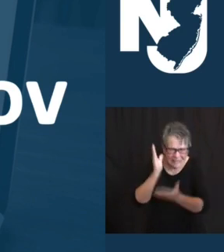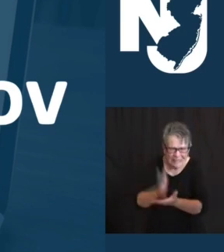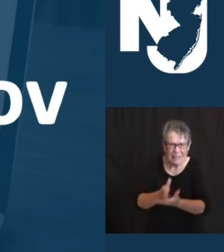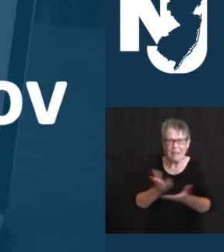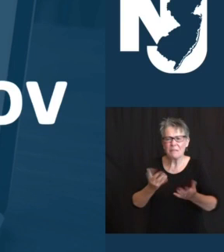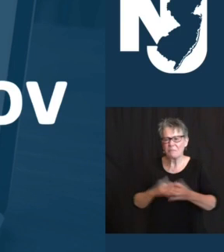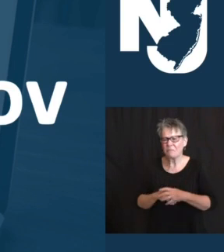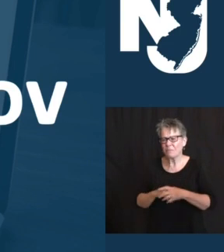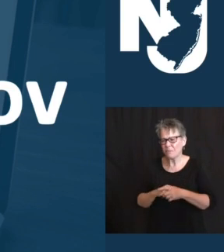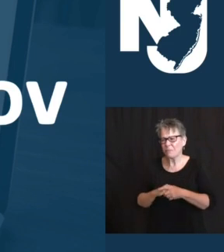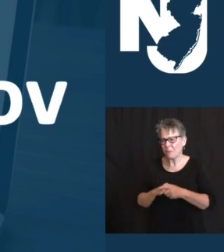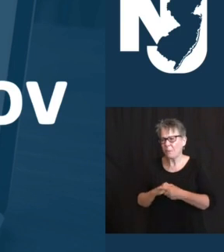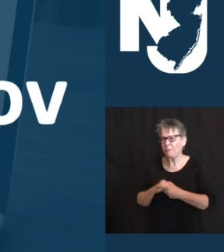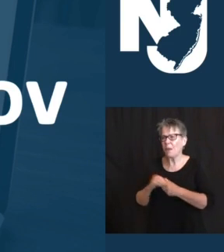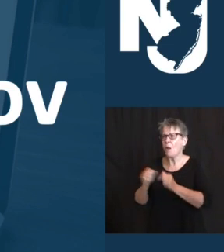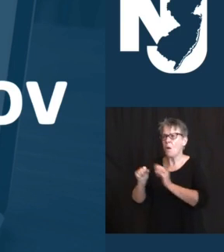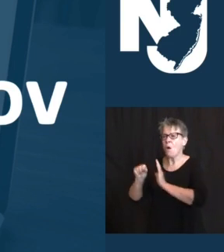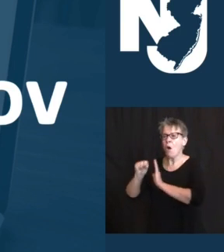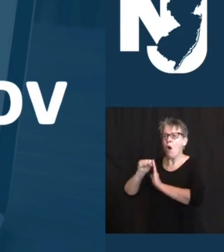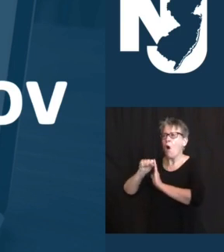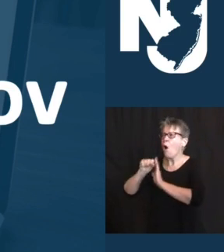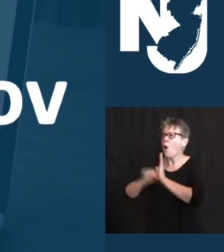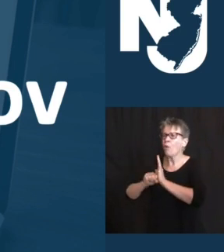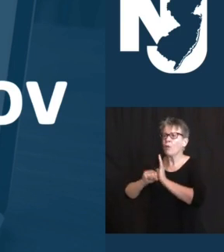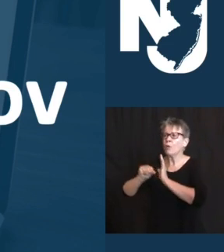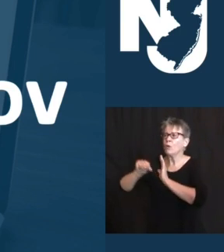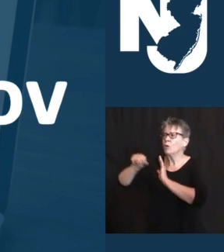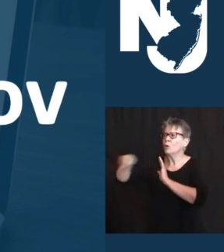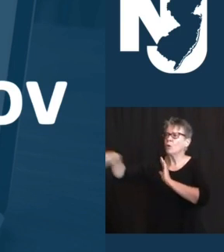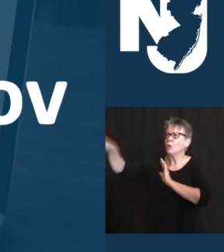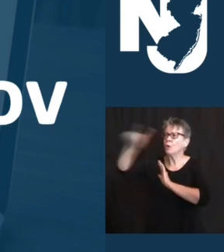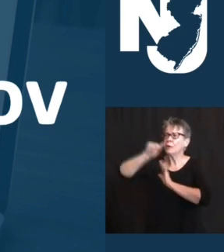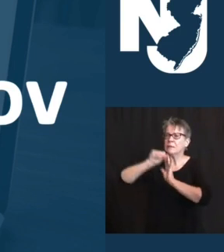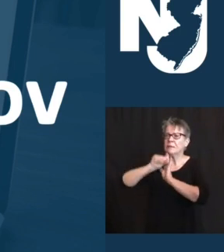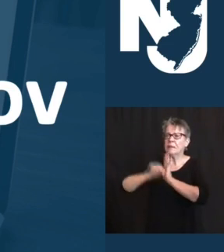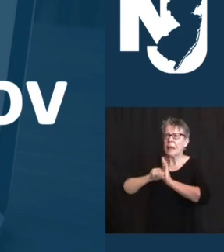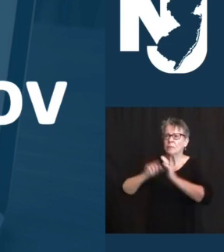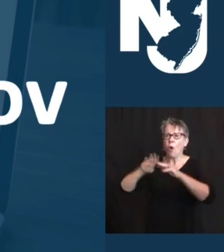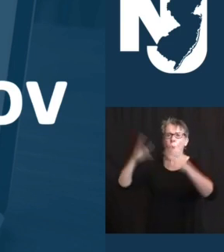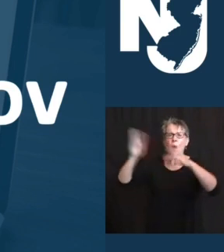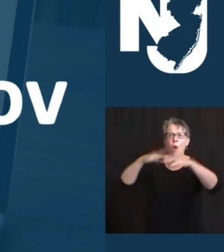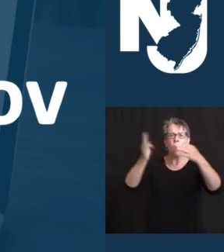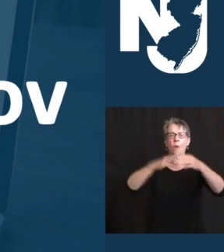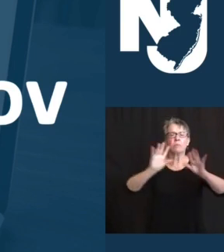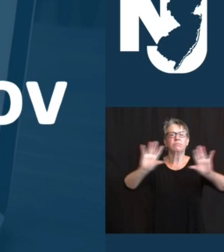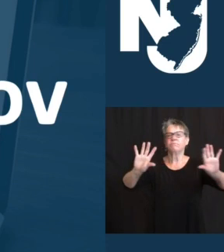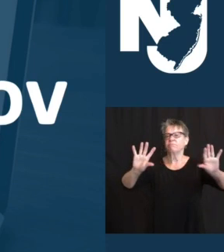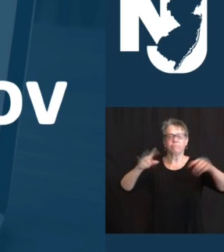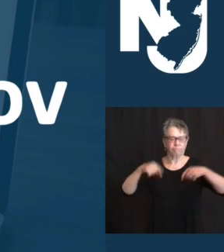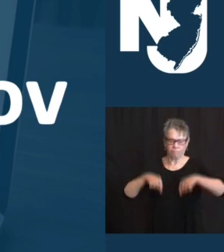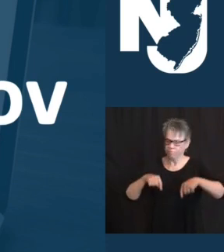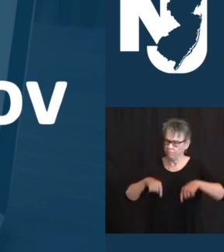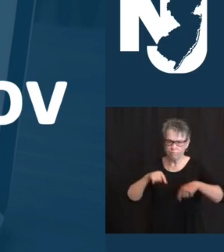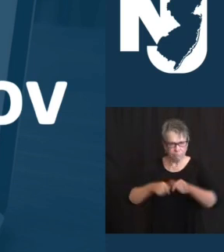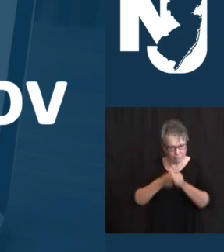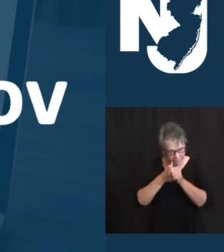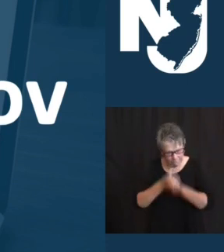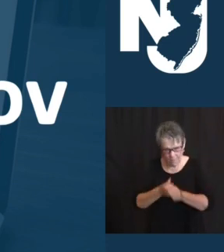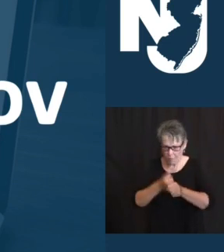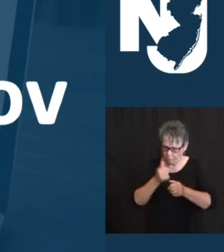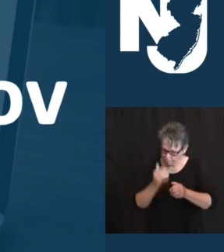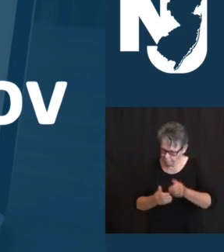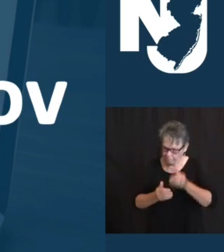in New Jersey are held up as one of the few who's doing it right. So let's keep doing it right. It's up to all of you folks. You've been